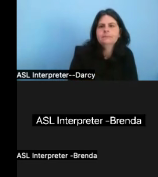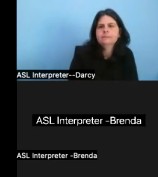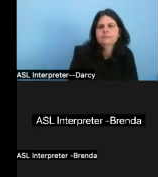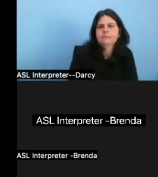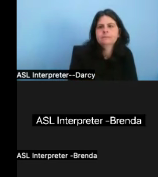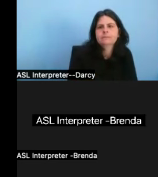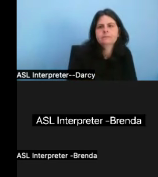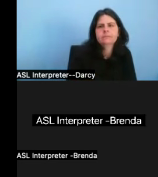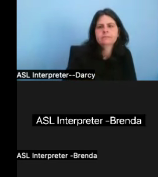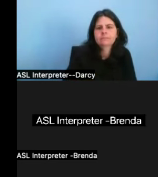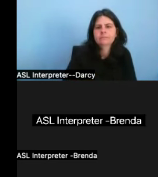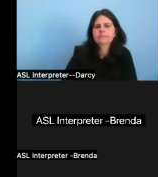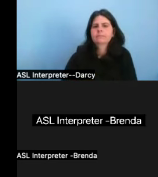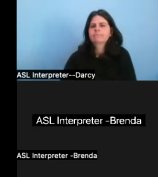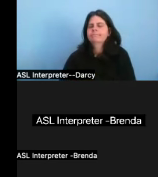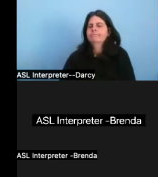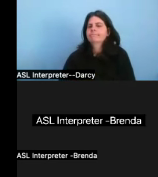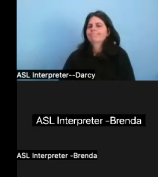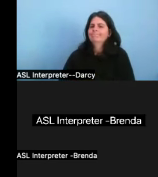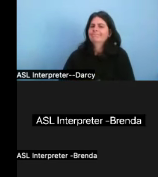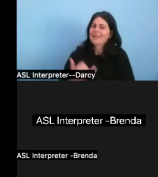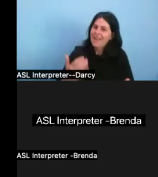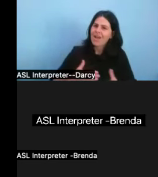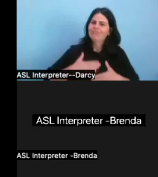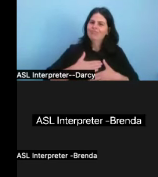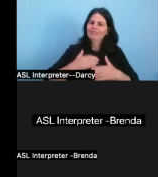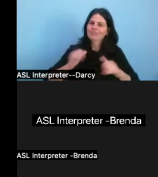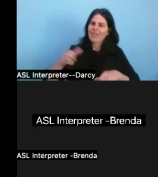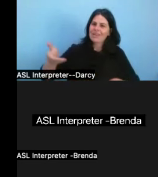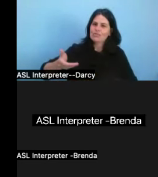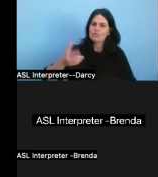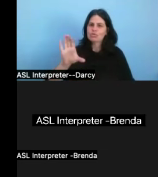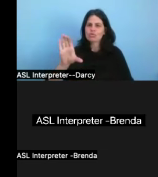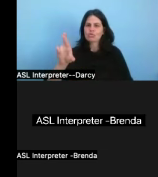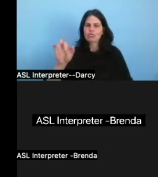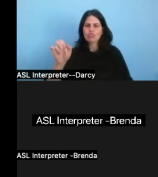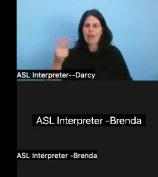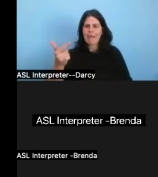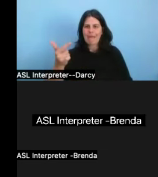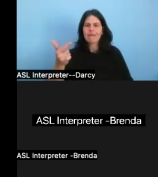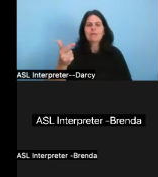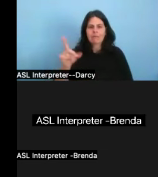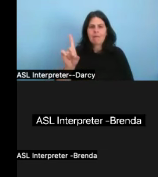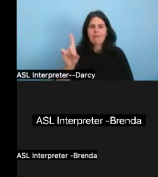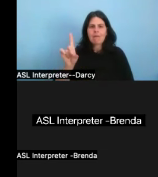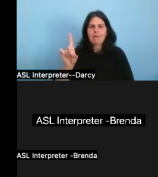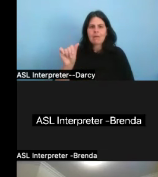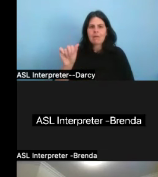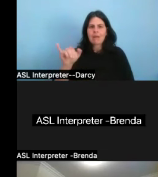And so it's my pleasure to introduce Craig Davis. So was getting caught up with him a little bit earlier.